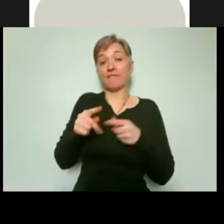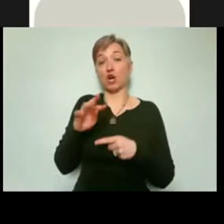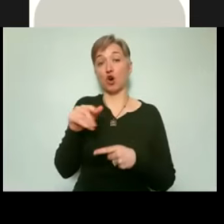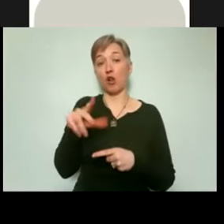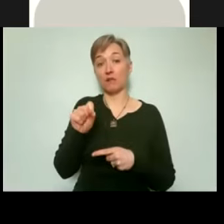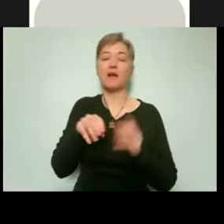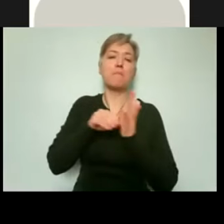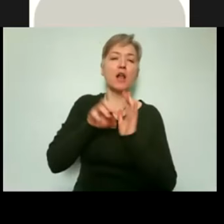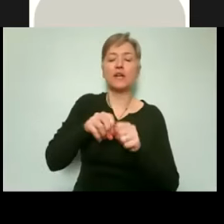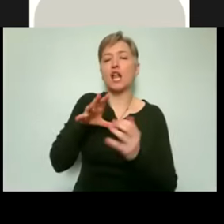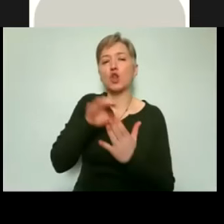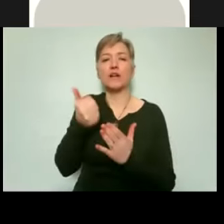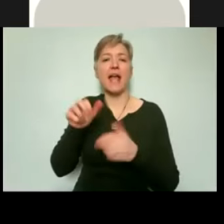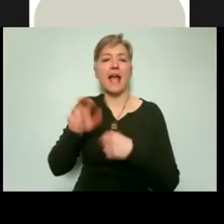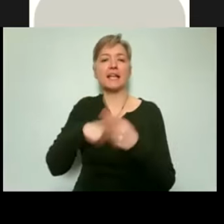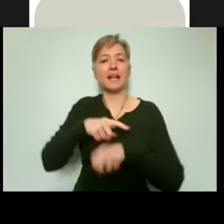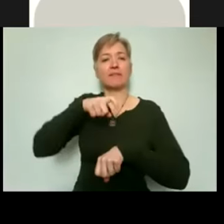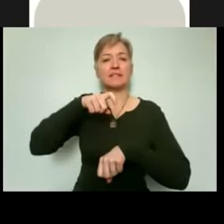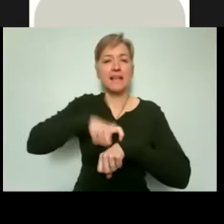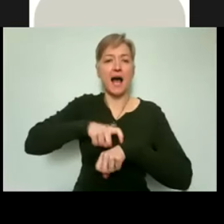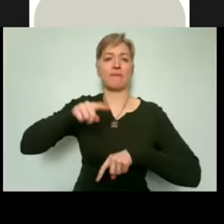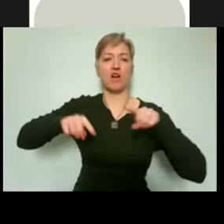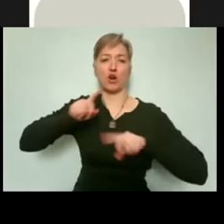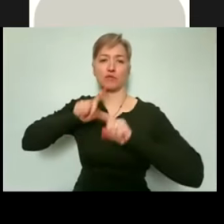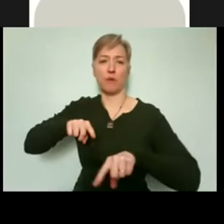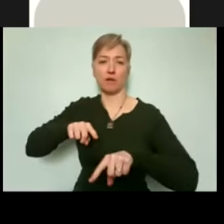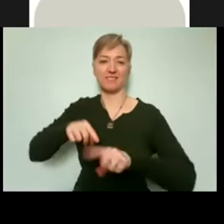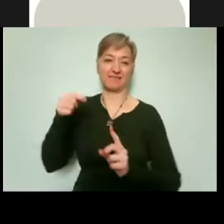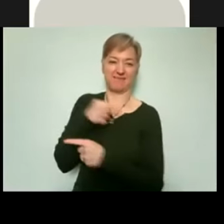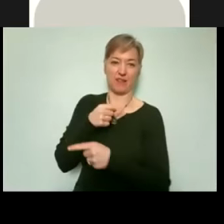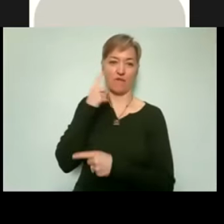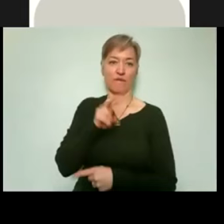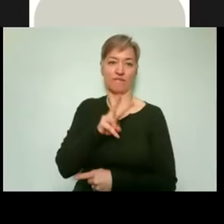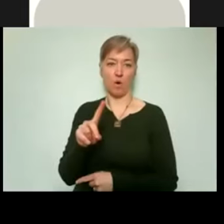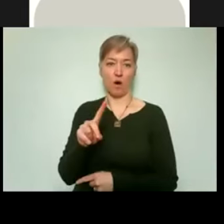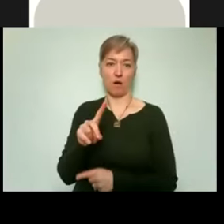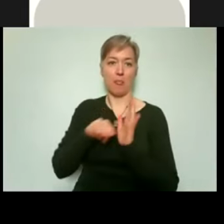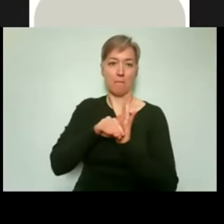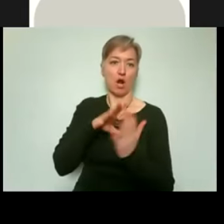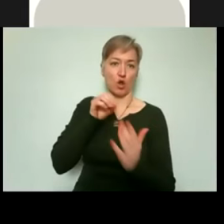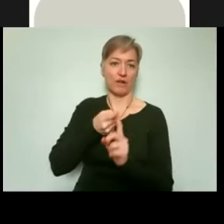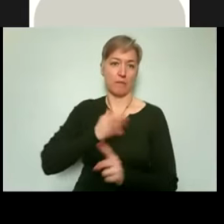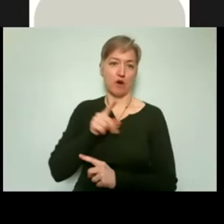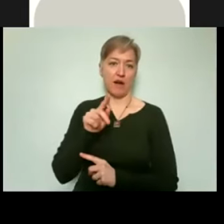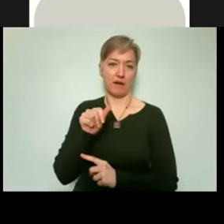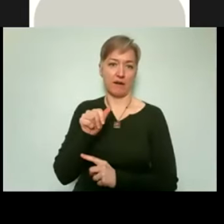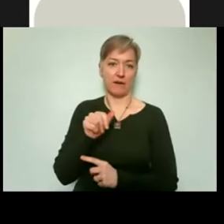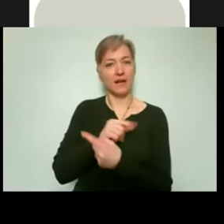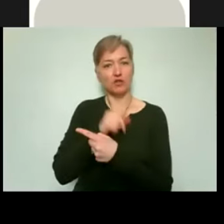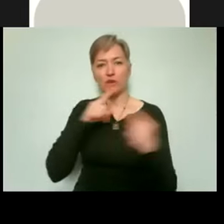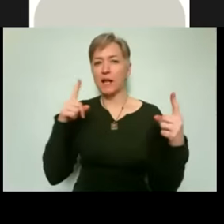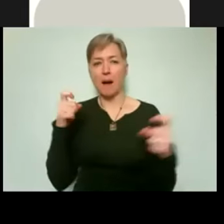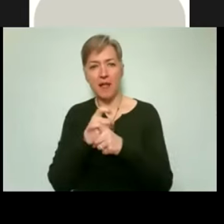learn any sort of time varying response. This is the one for V1 that the model learned from our data. You can see it's really complex and